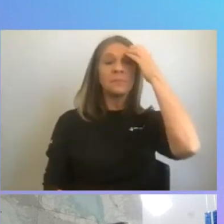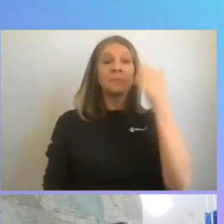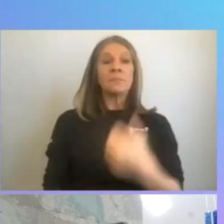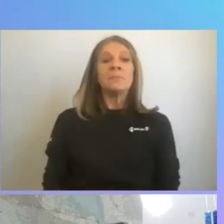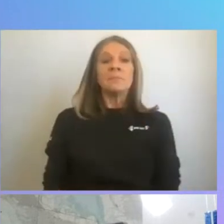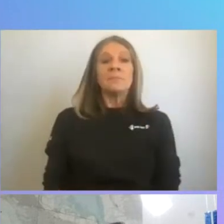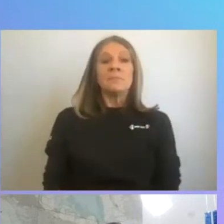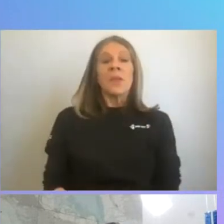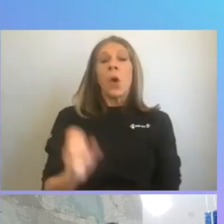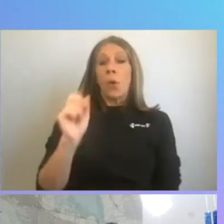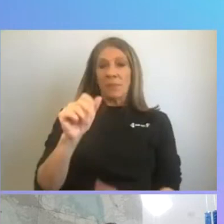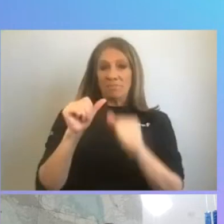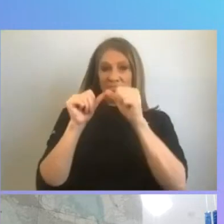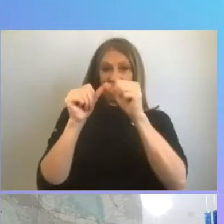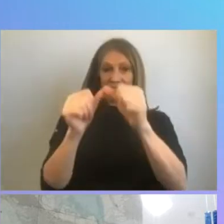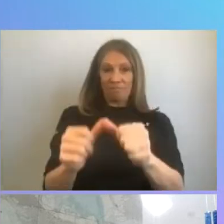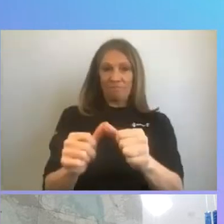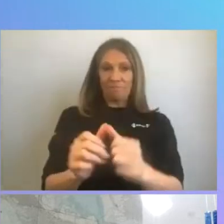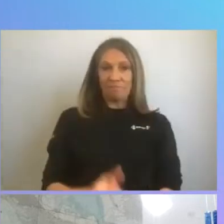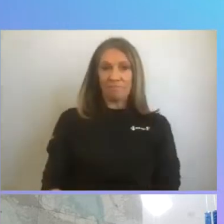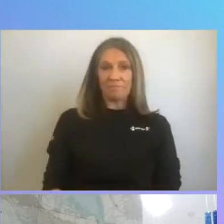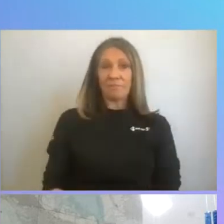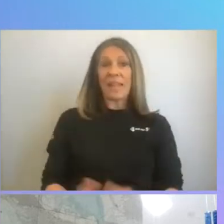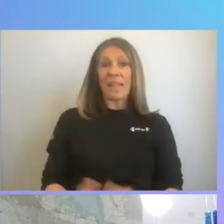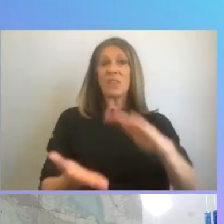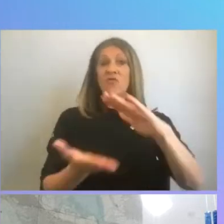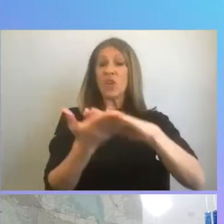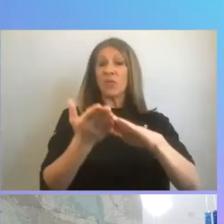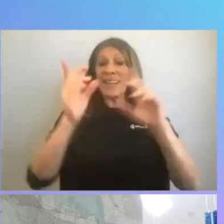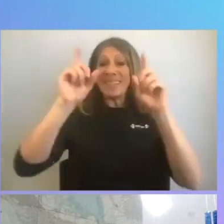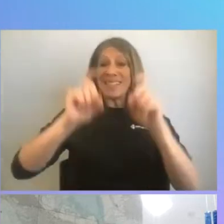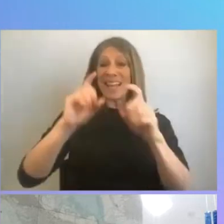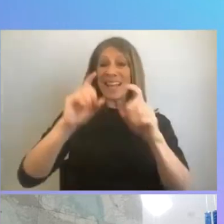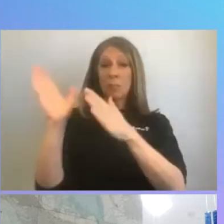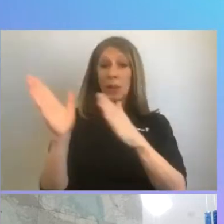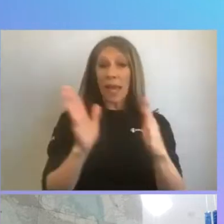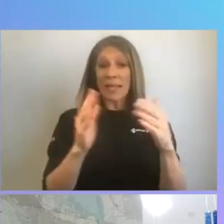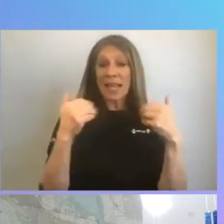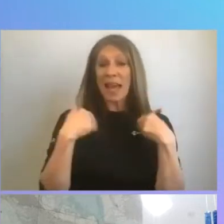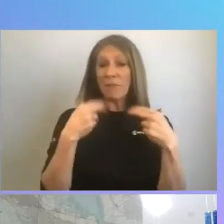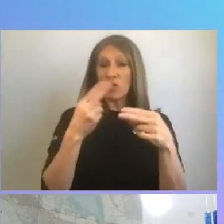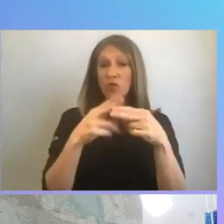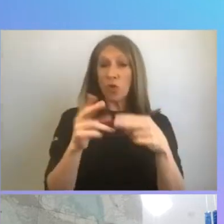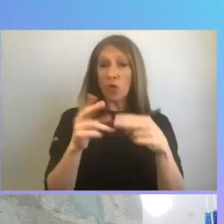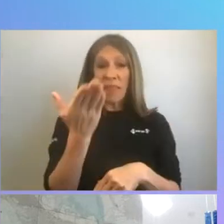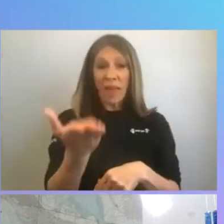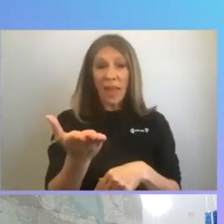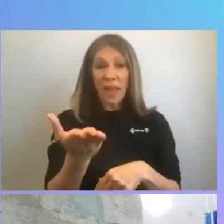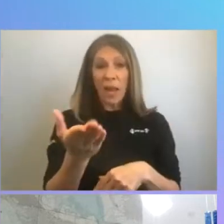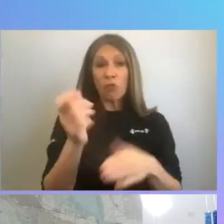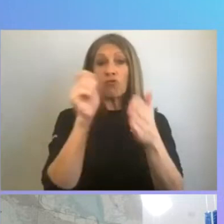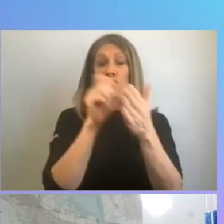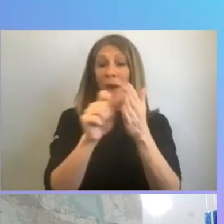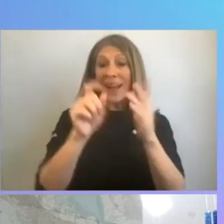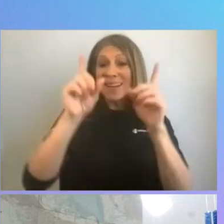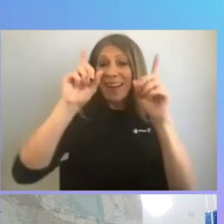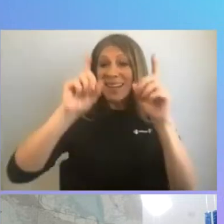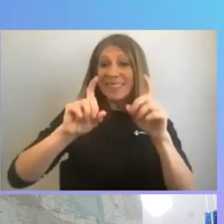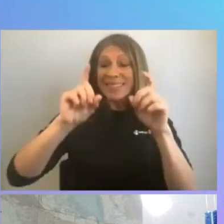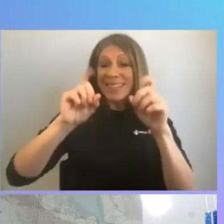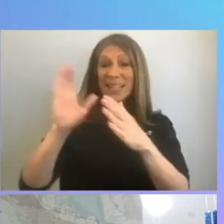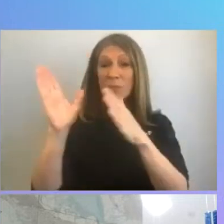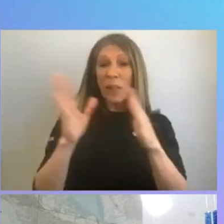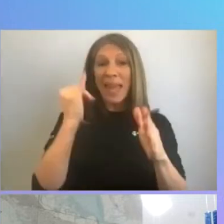Okay, moving on. It can generate test plans. So I've got a shorter one here that said, write a test plan to see if a